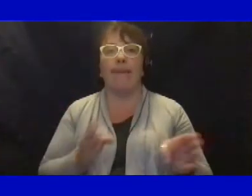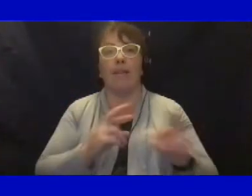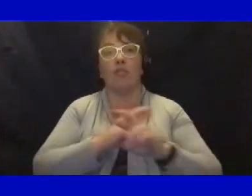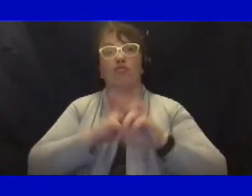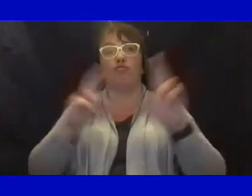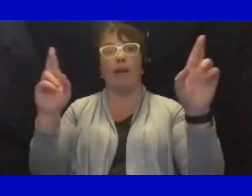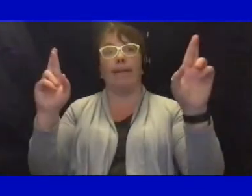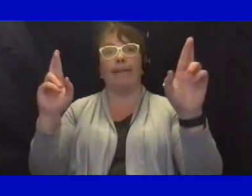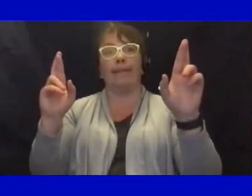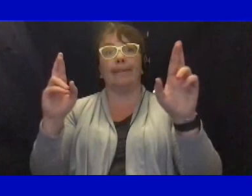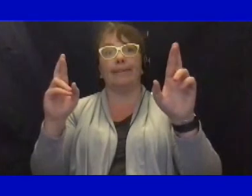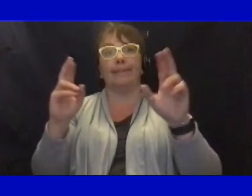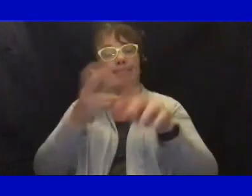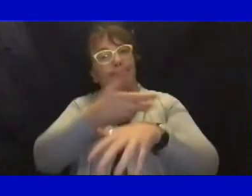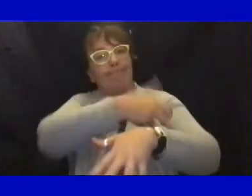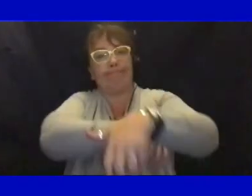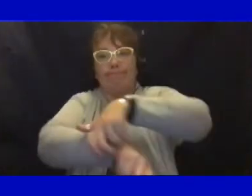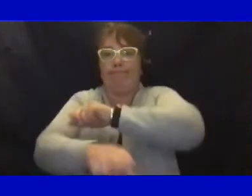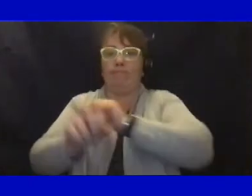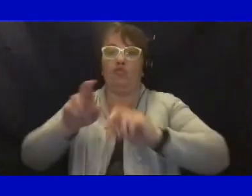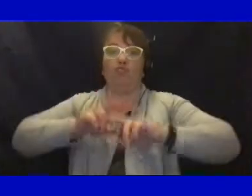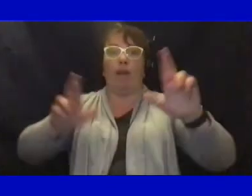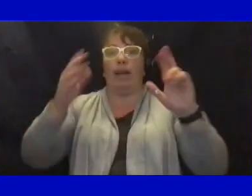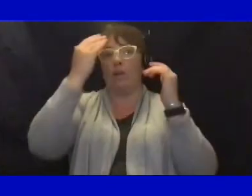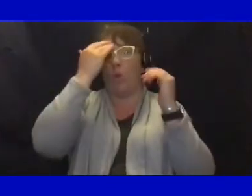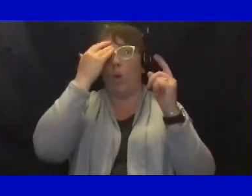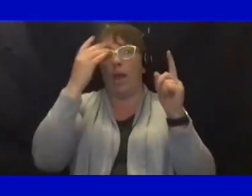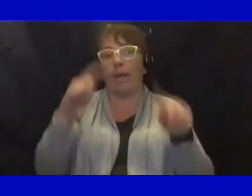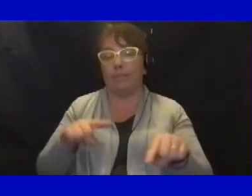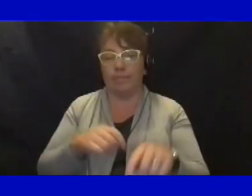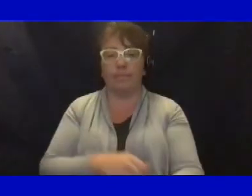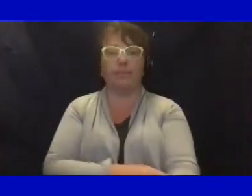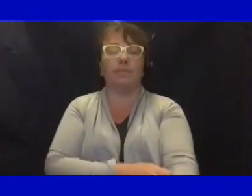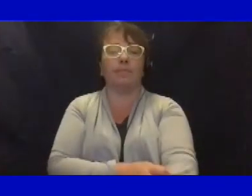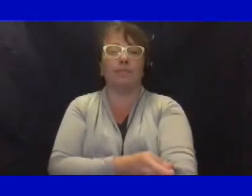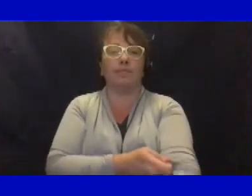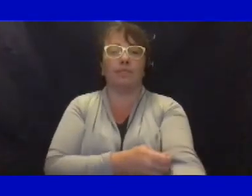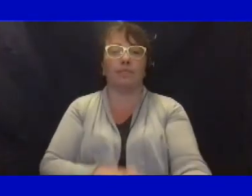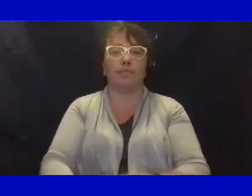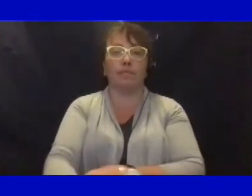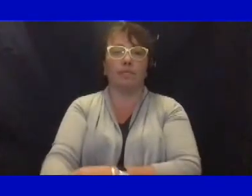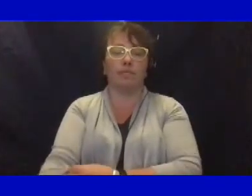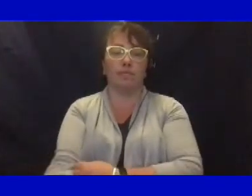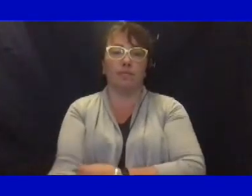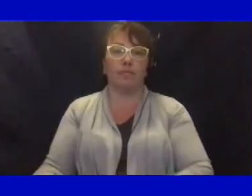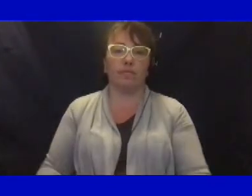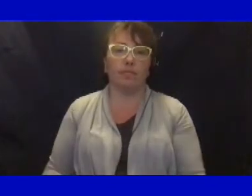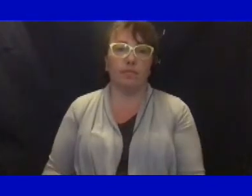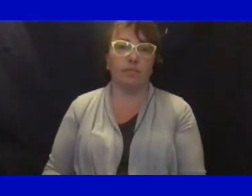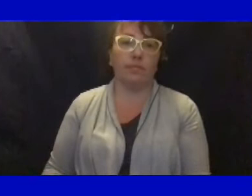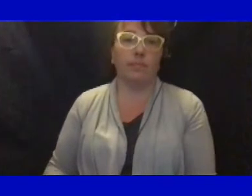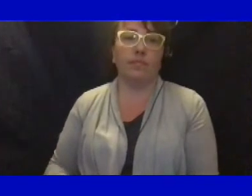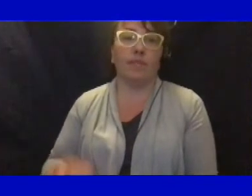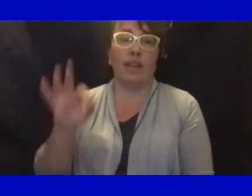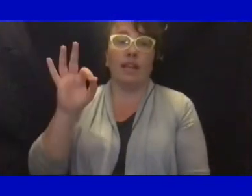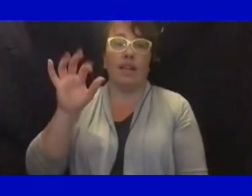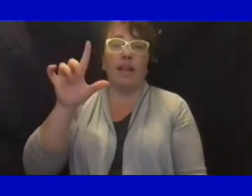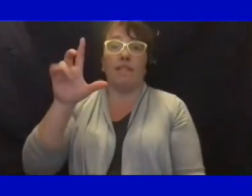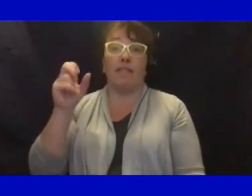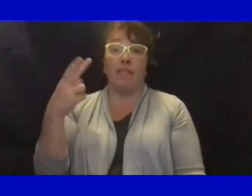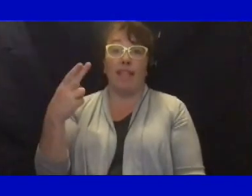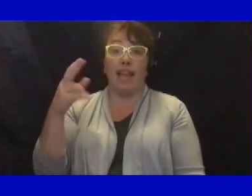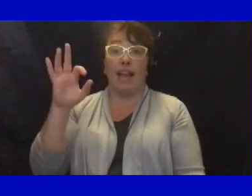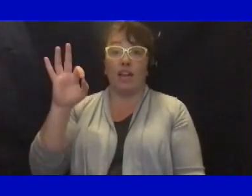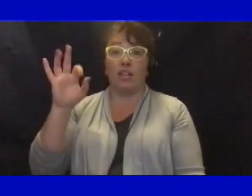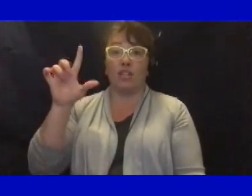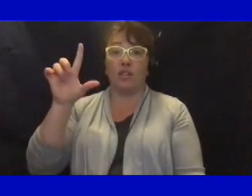putting that plan into action. The warning mode, that is the mode where your smartphone will go off. That is the mode